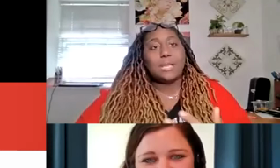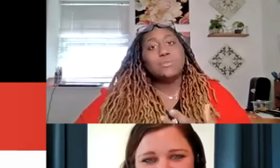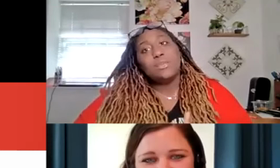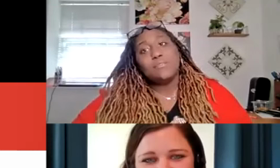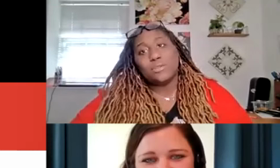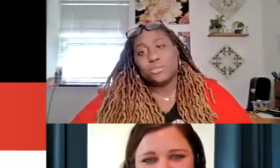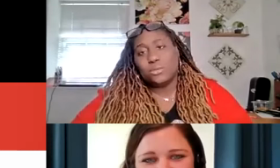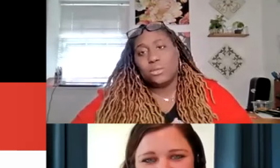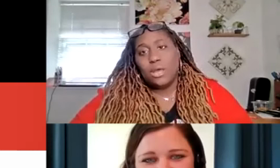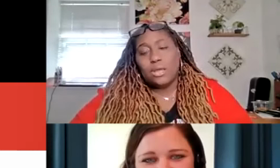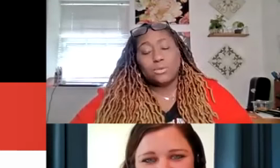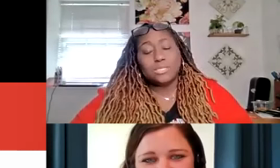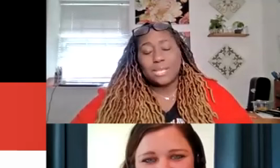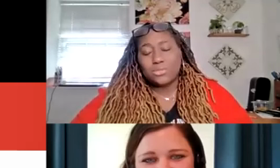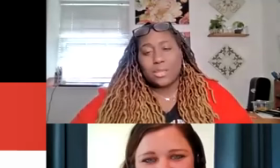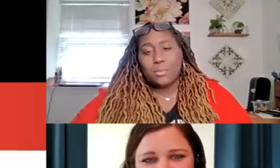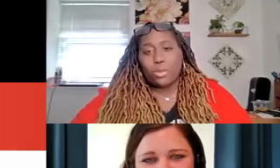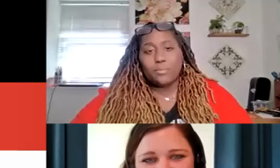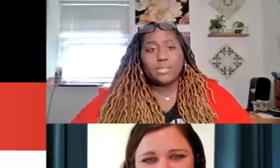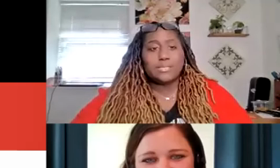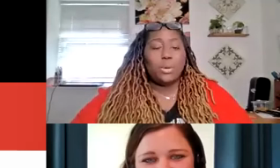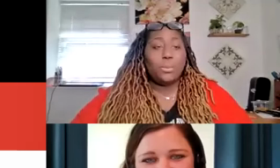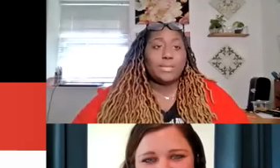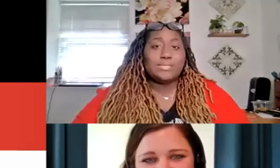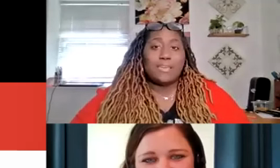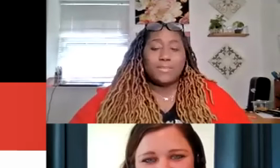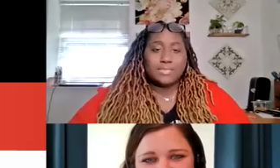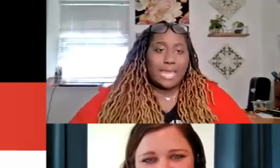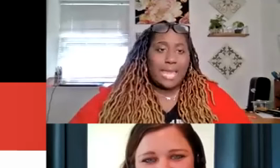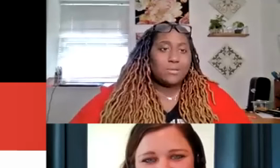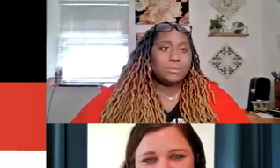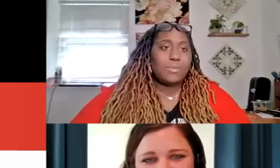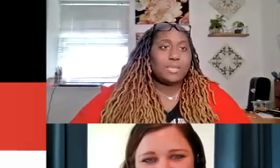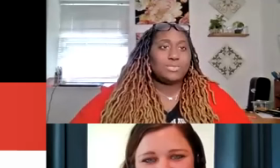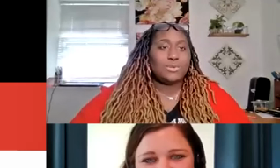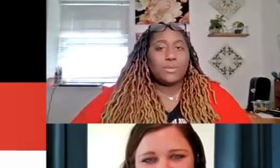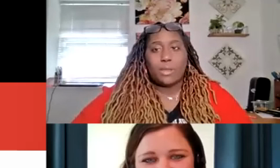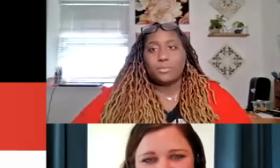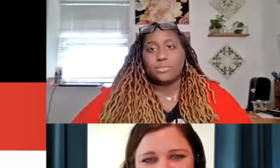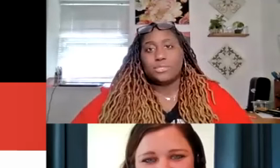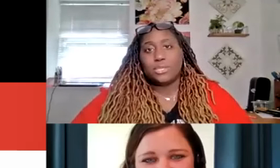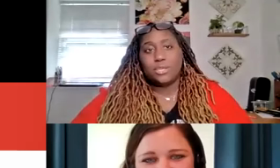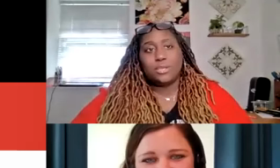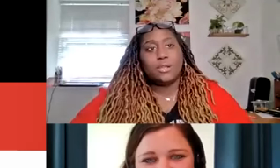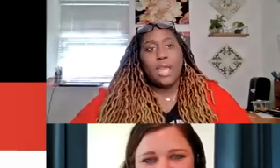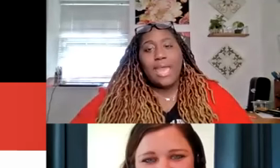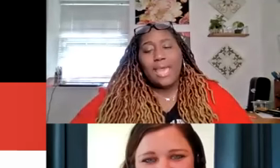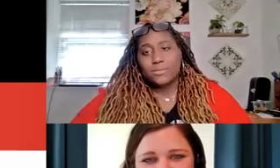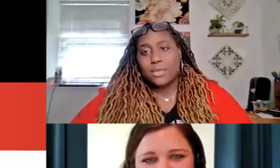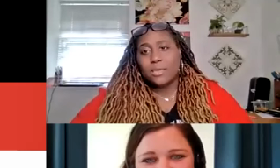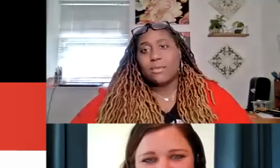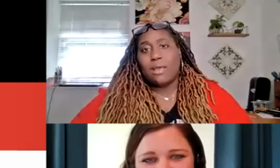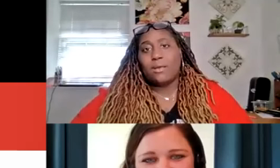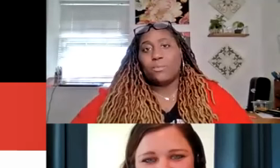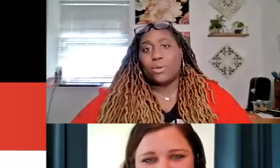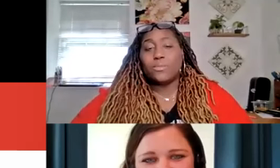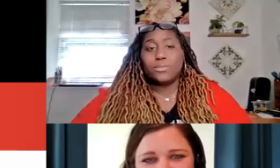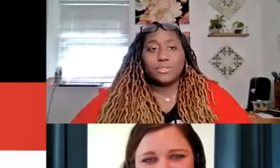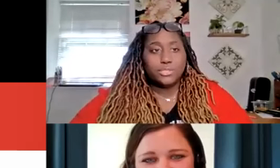was scheduling virtual or scheduling appointments, opening savings accounts, making sure they were able to secure